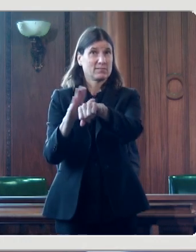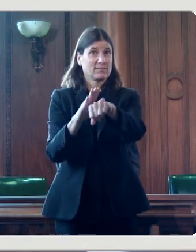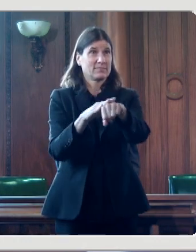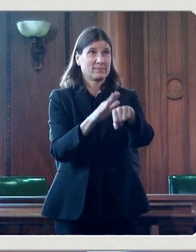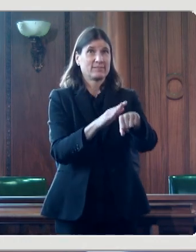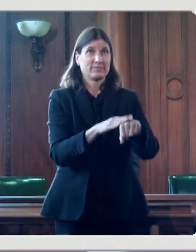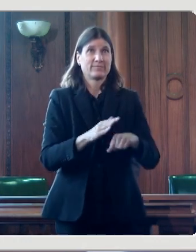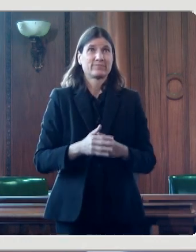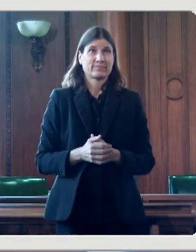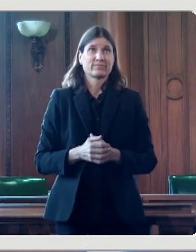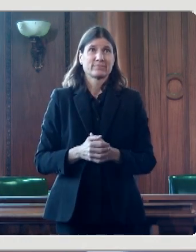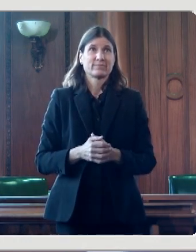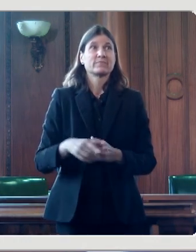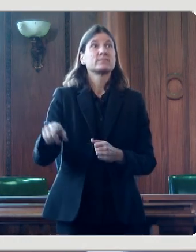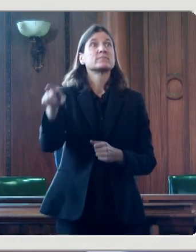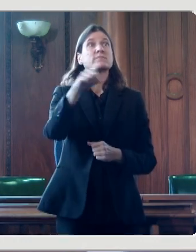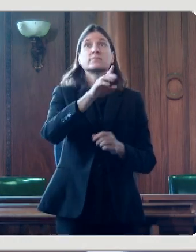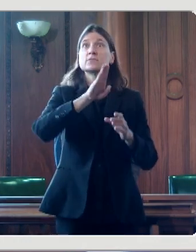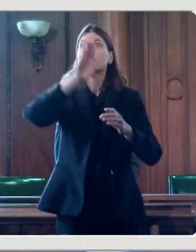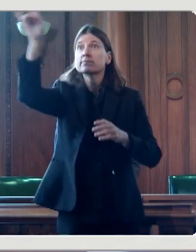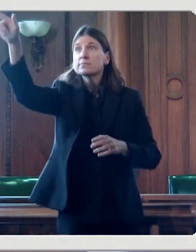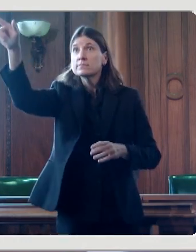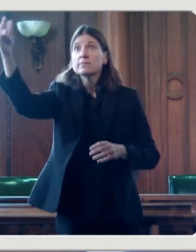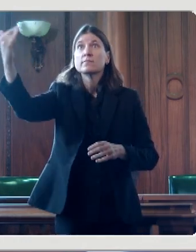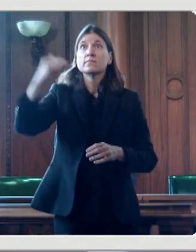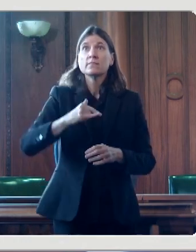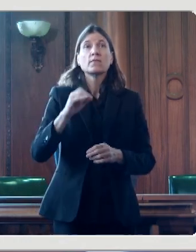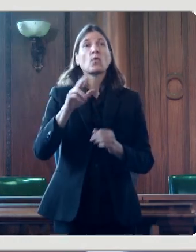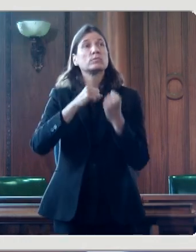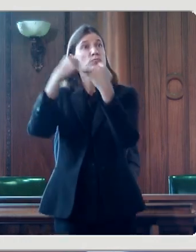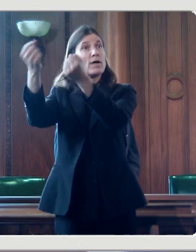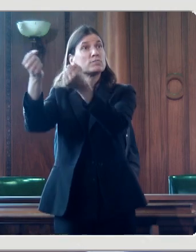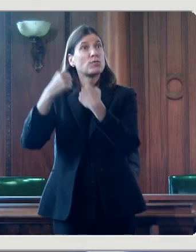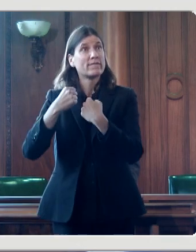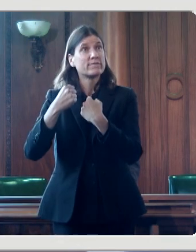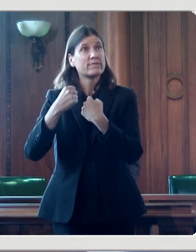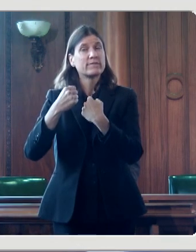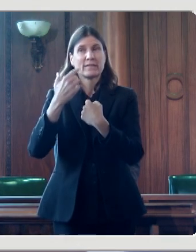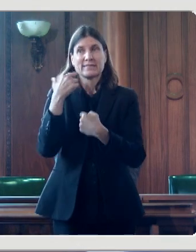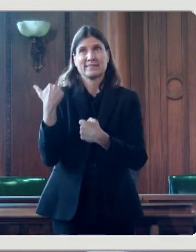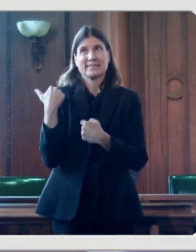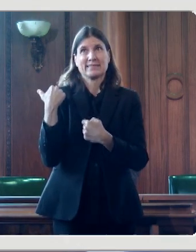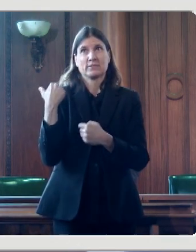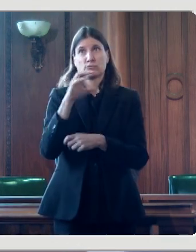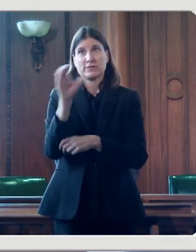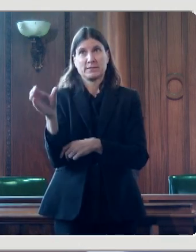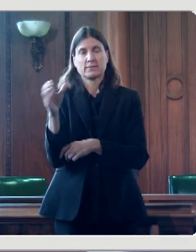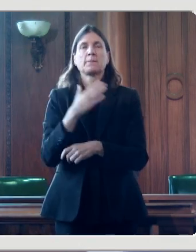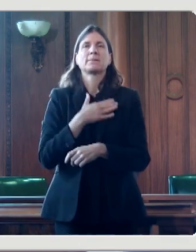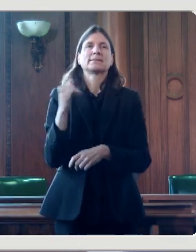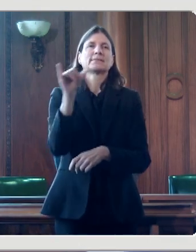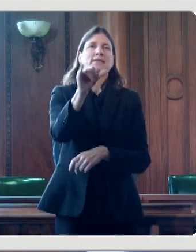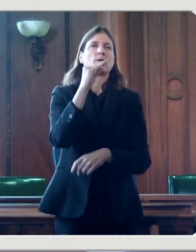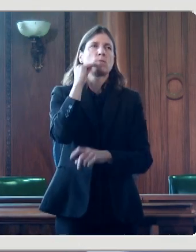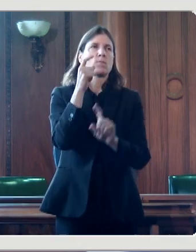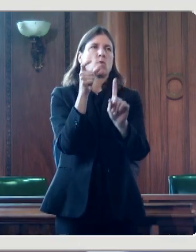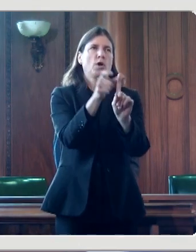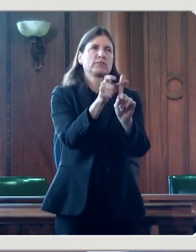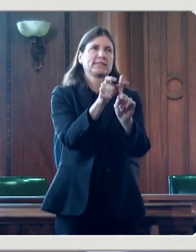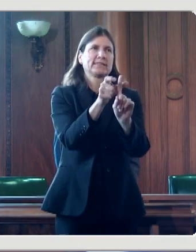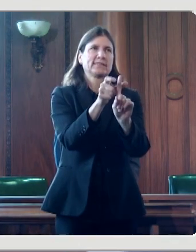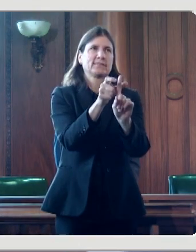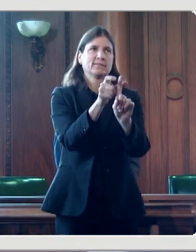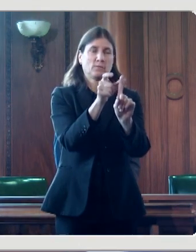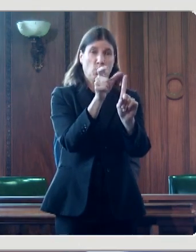after whatever exposure it was, whether it was a gathering or travel, and to get yourself tested if indeed you have the typical symptoms